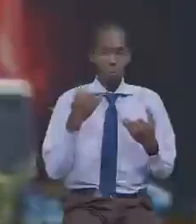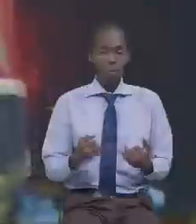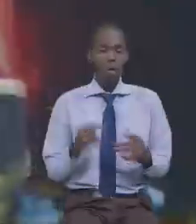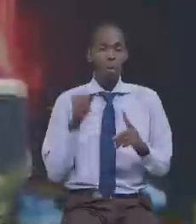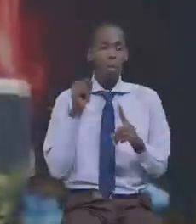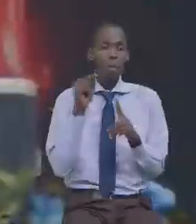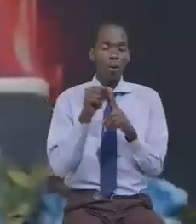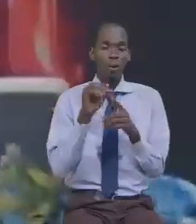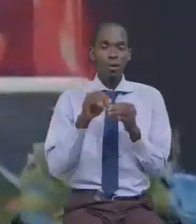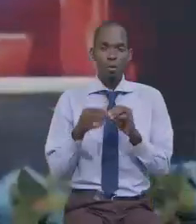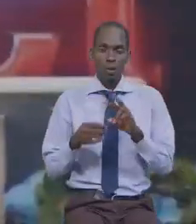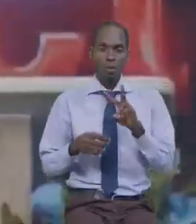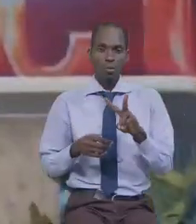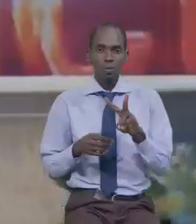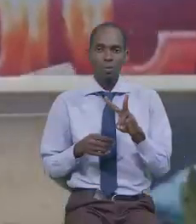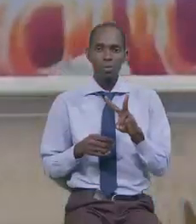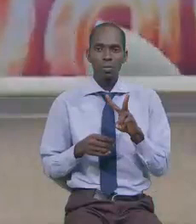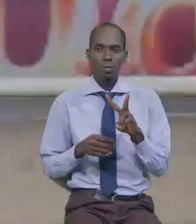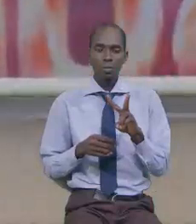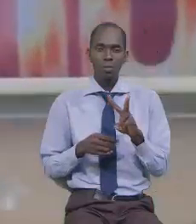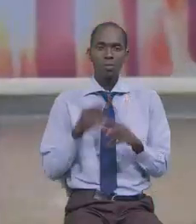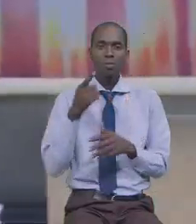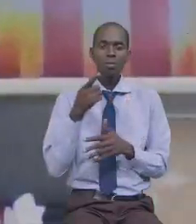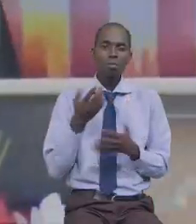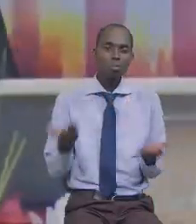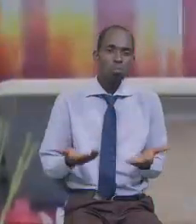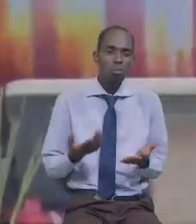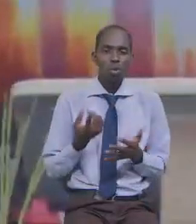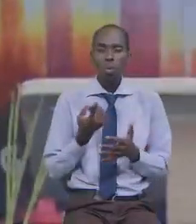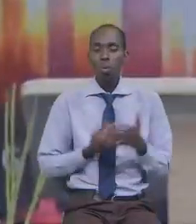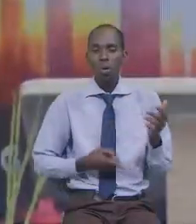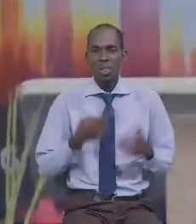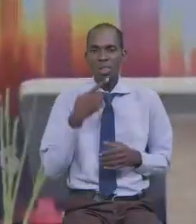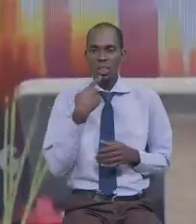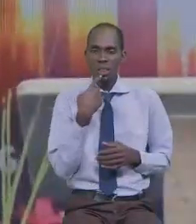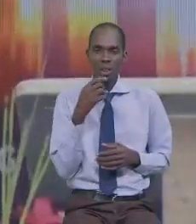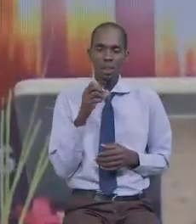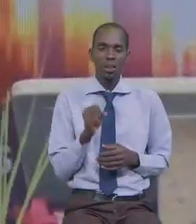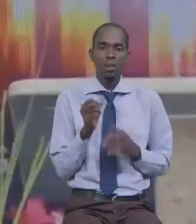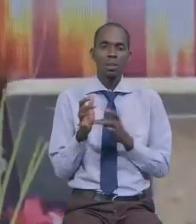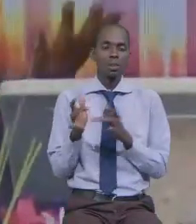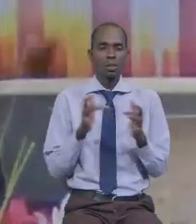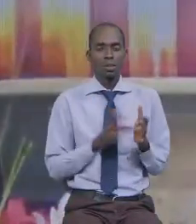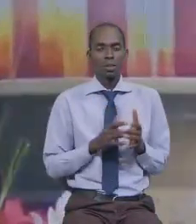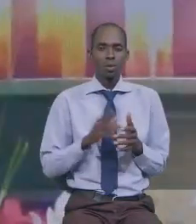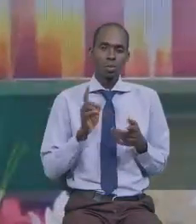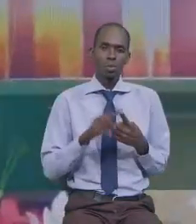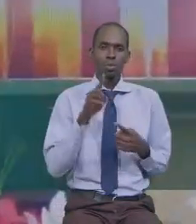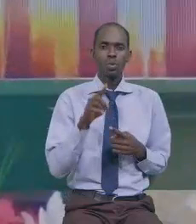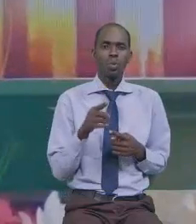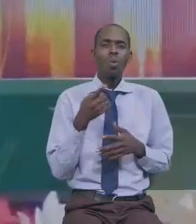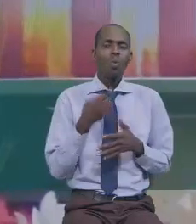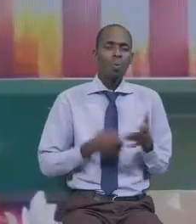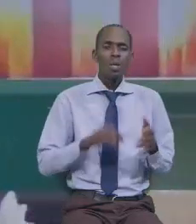now. Number two, what says Jesus to you? What's Jesus telling